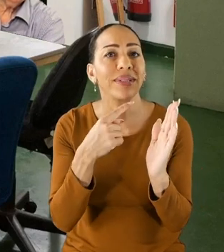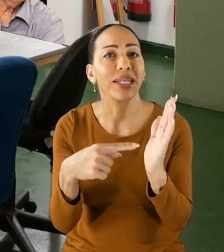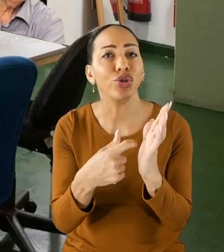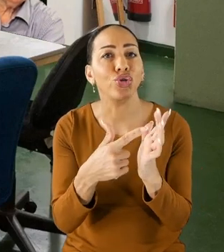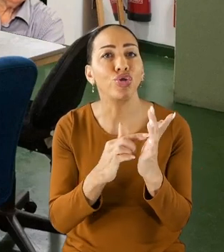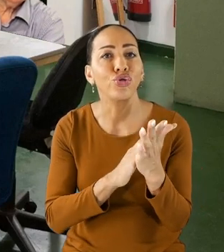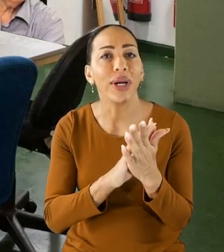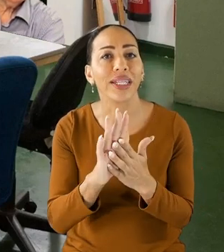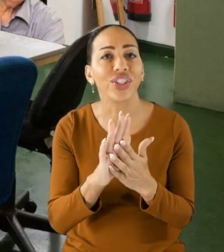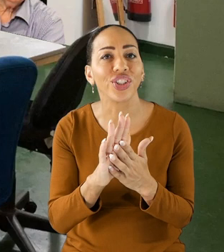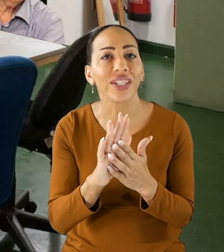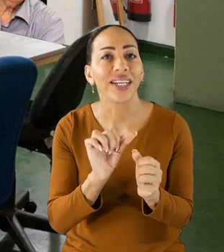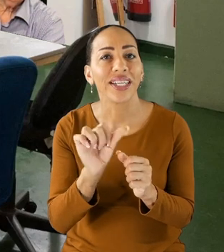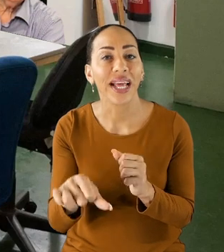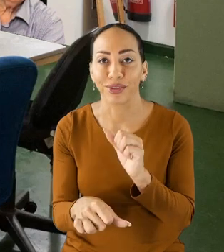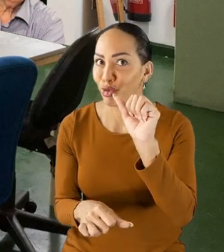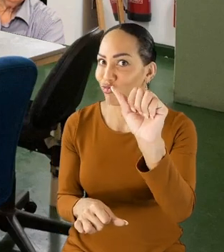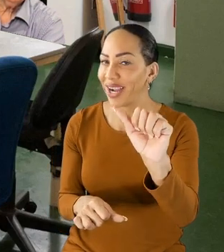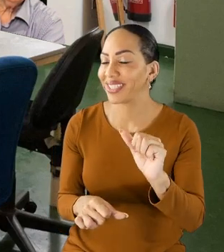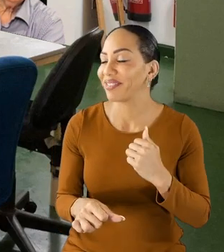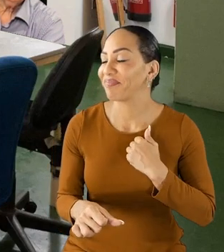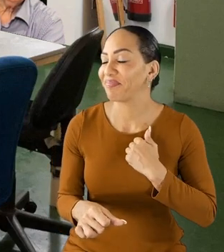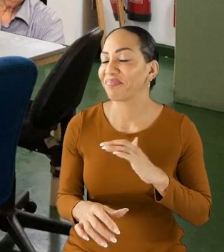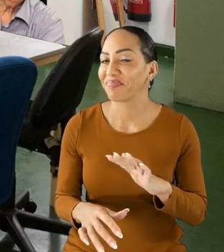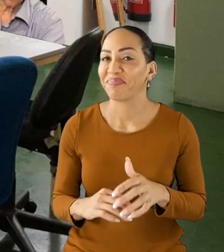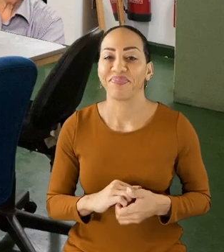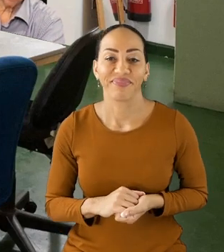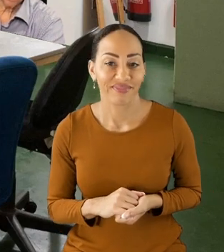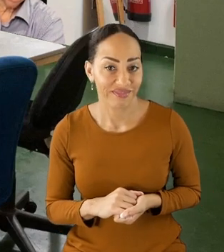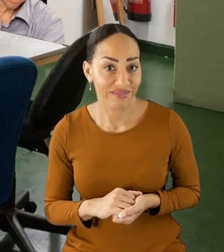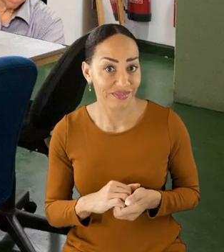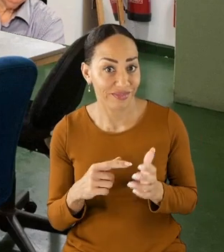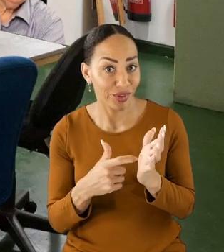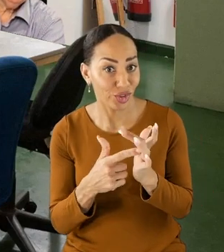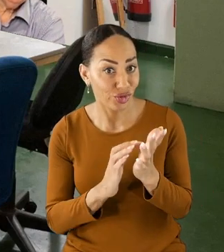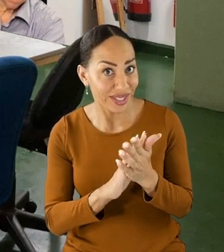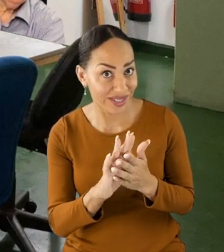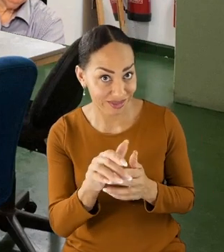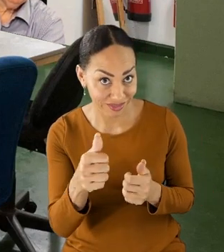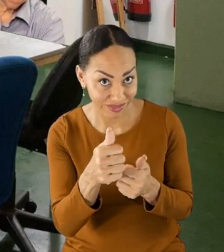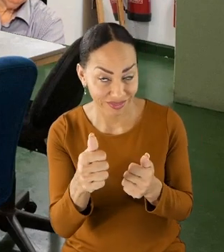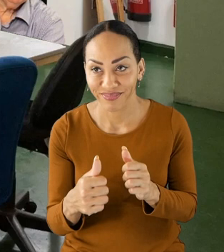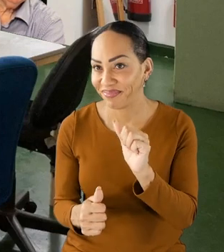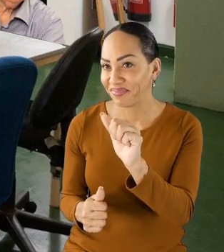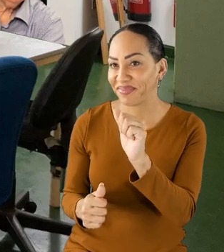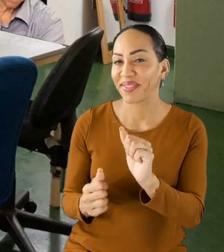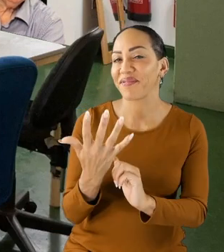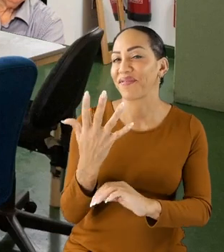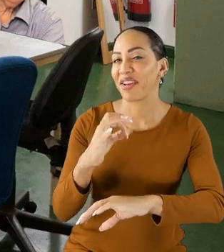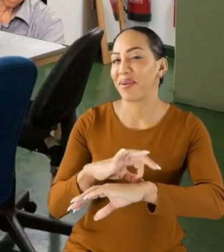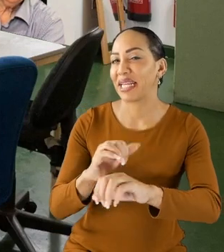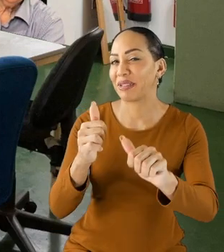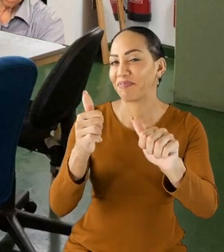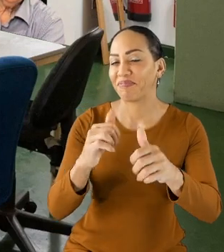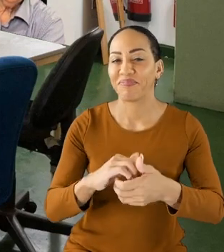I'm so sorry. You're quite right. You're absolutely right. Trish, we're going to come back with Trish. Trish, and is that okay, Trish? We'll come back. Yes, that's